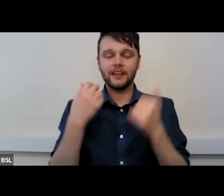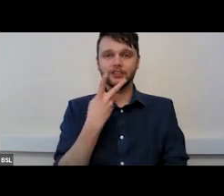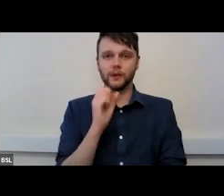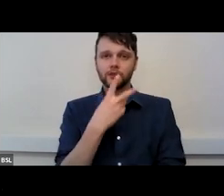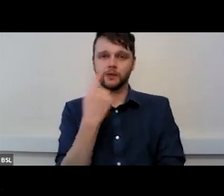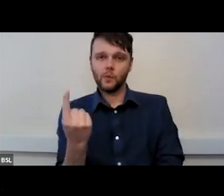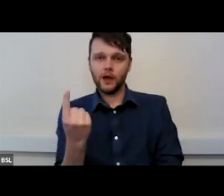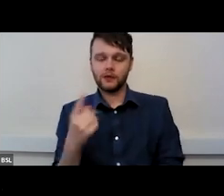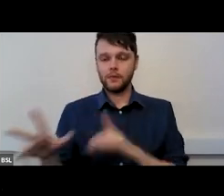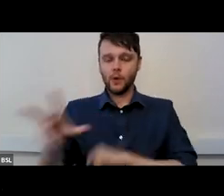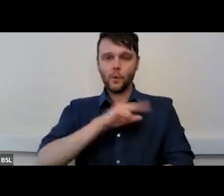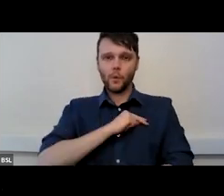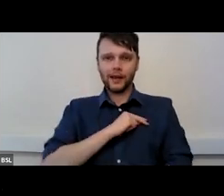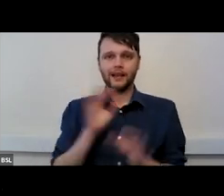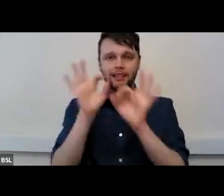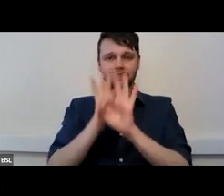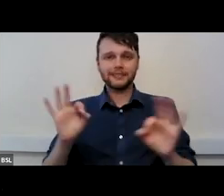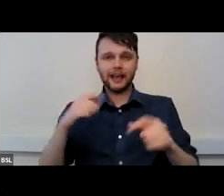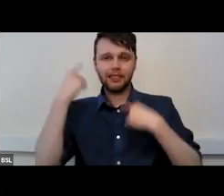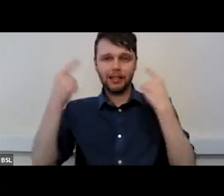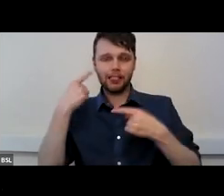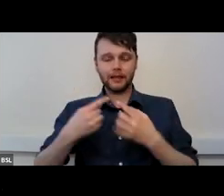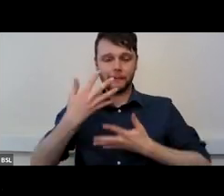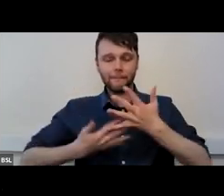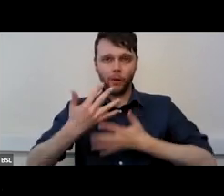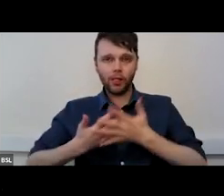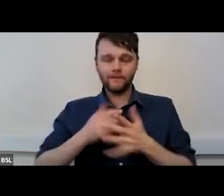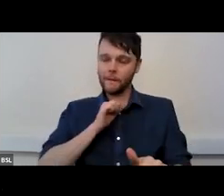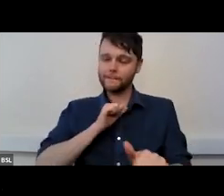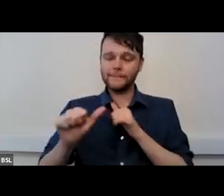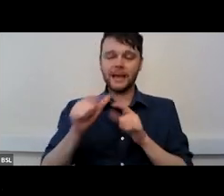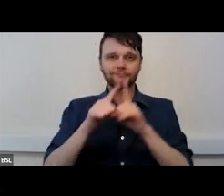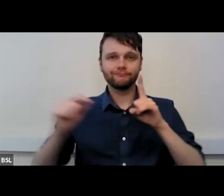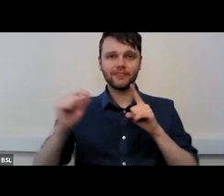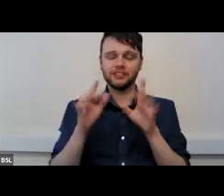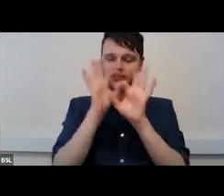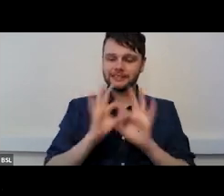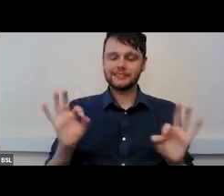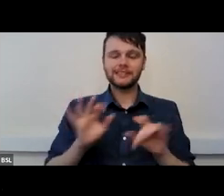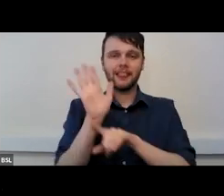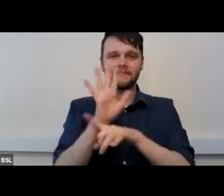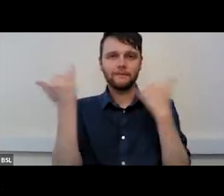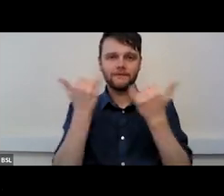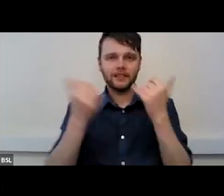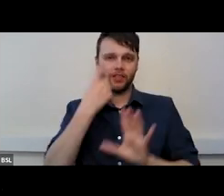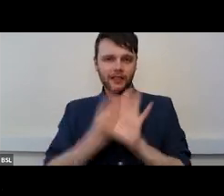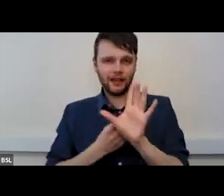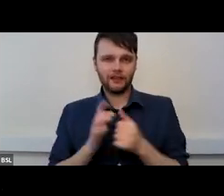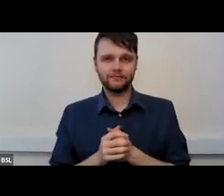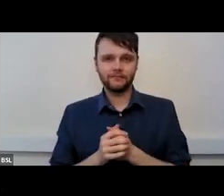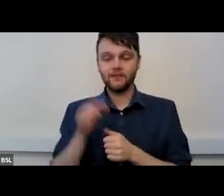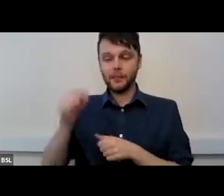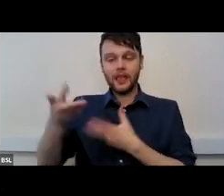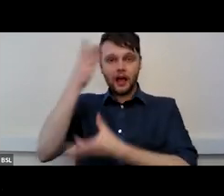the recent Silent London poll for the best digital silent film festival of the year. And we learned a lot from that